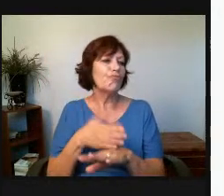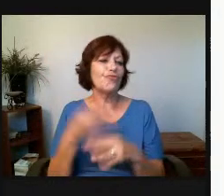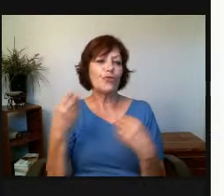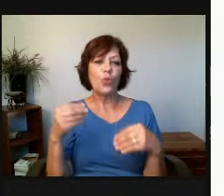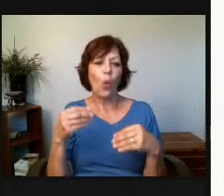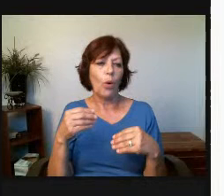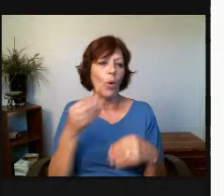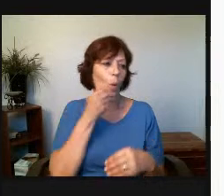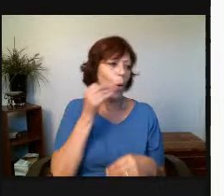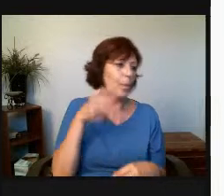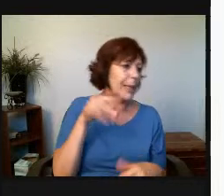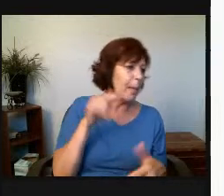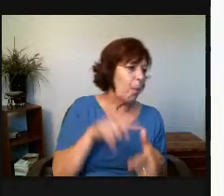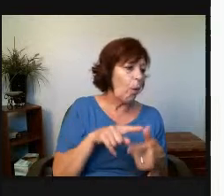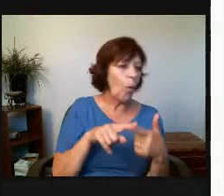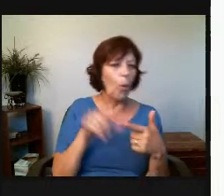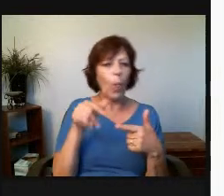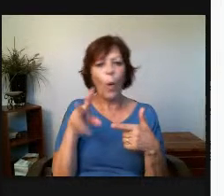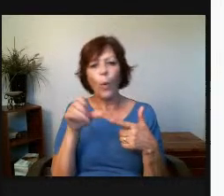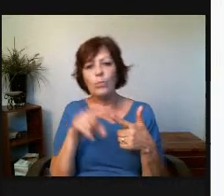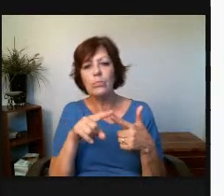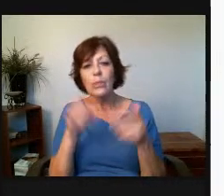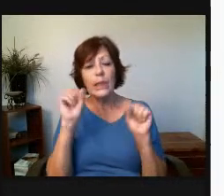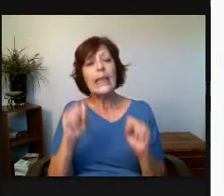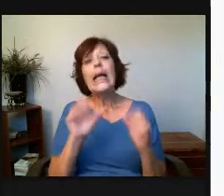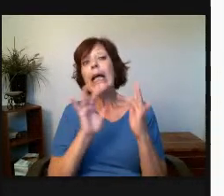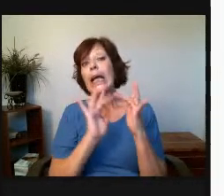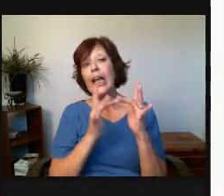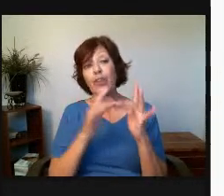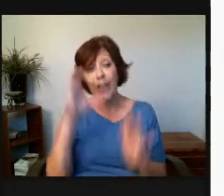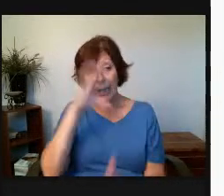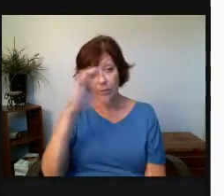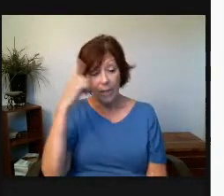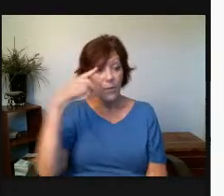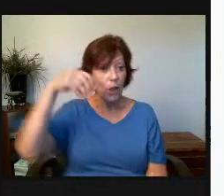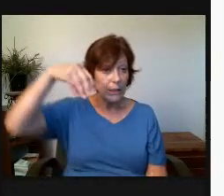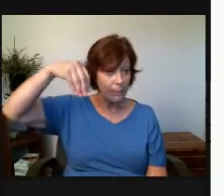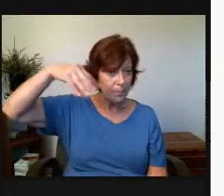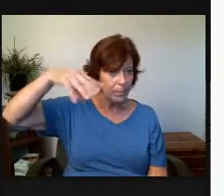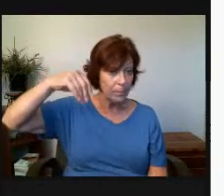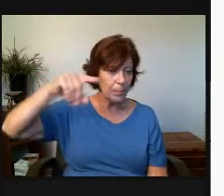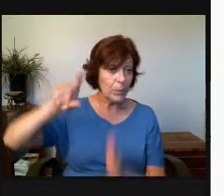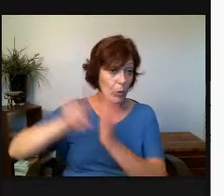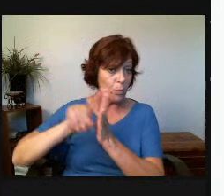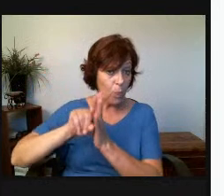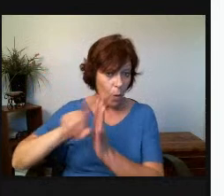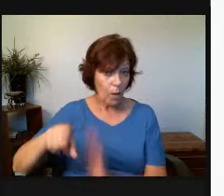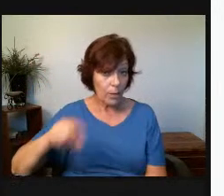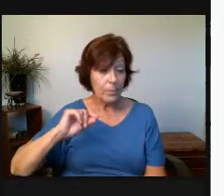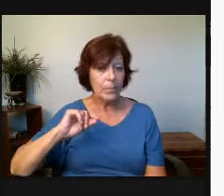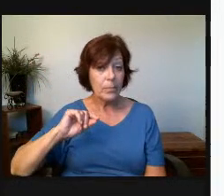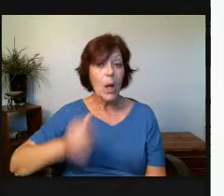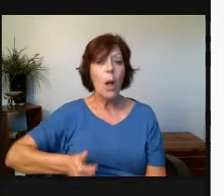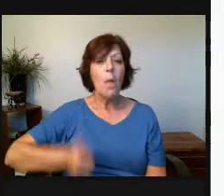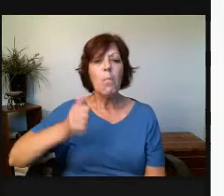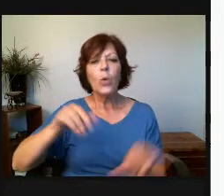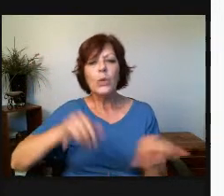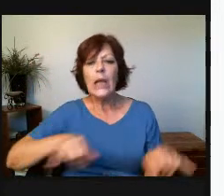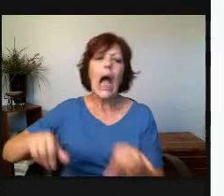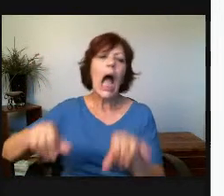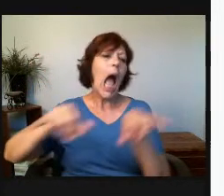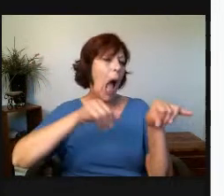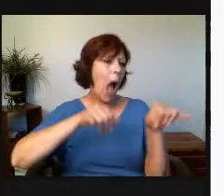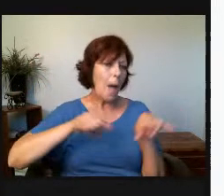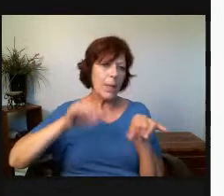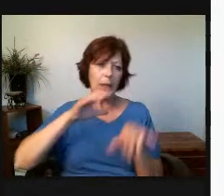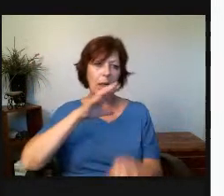their website. You could do an internet search for strobe light smoke alarms. And the most common